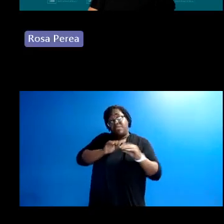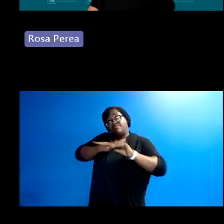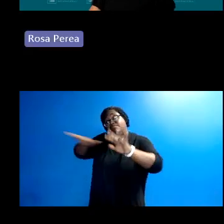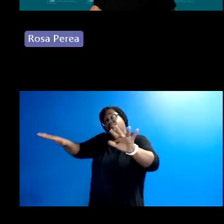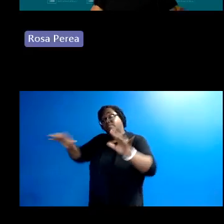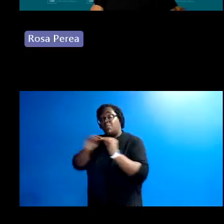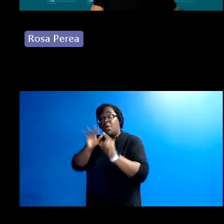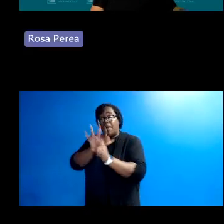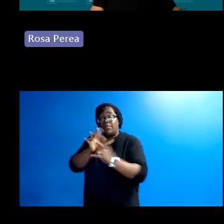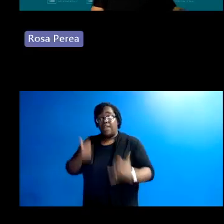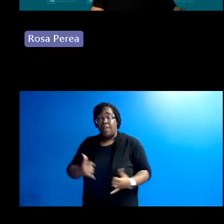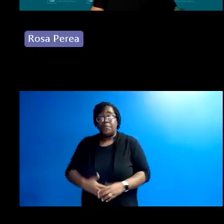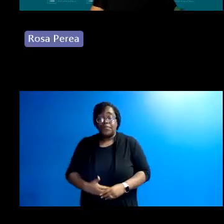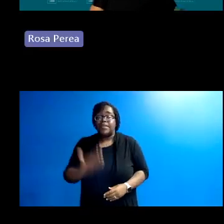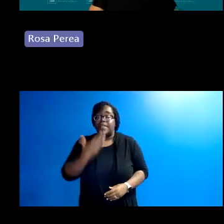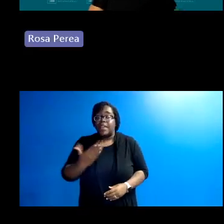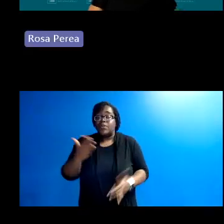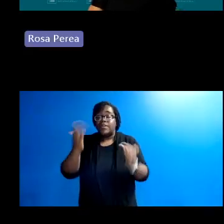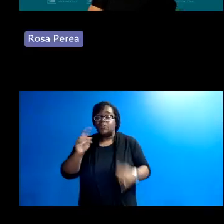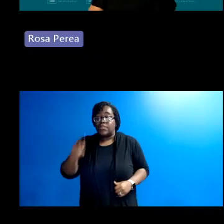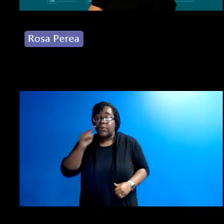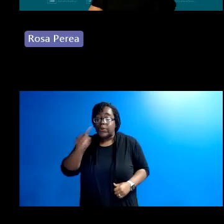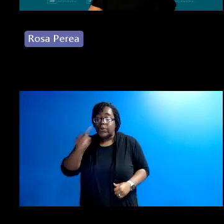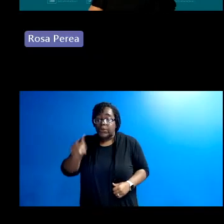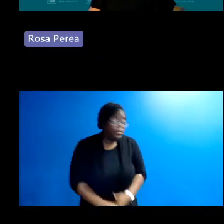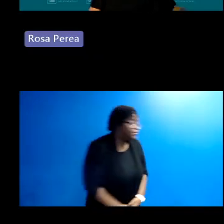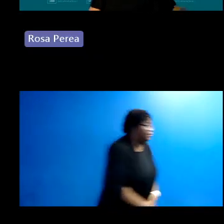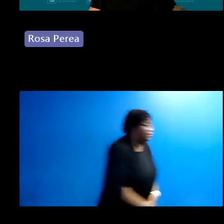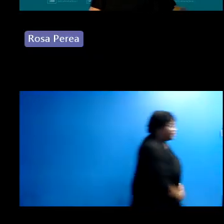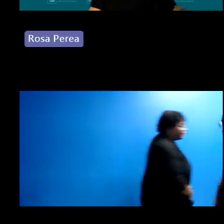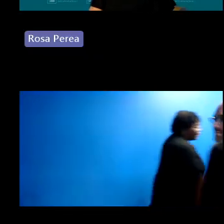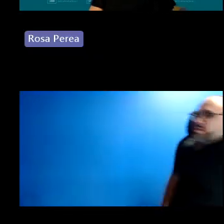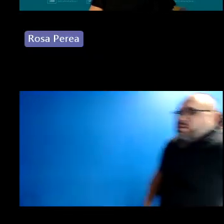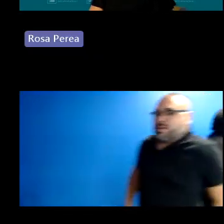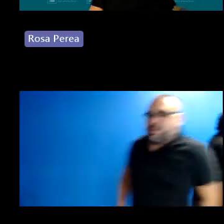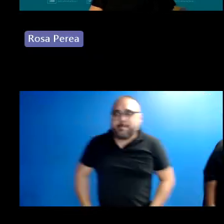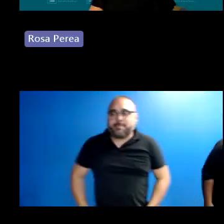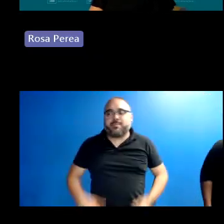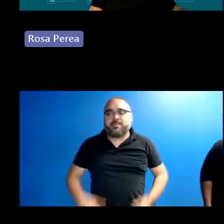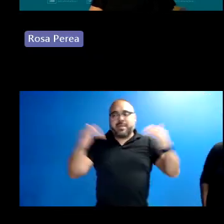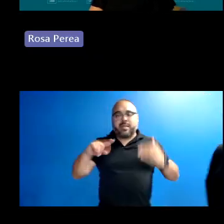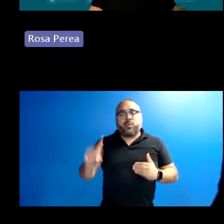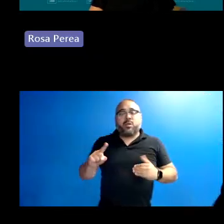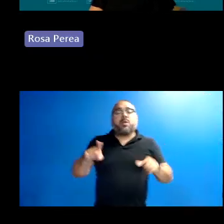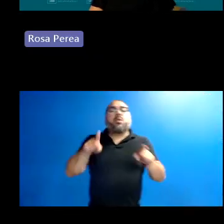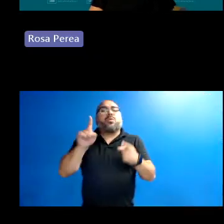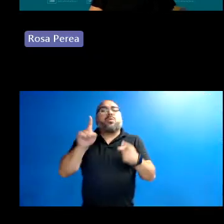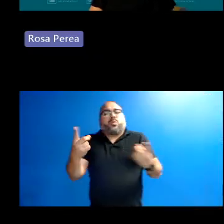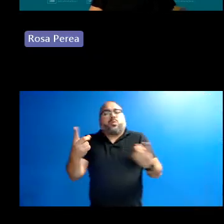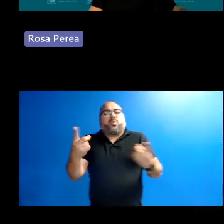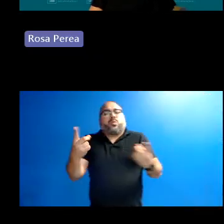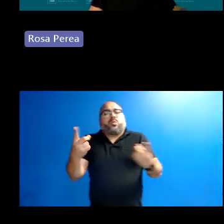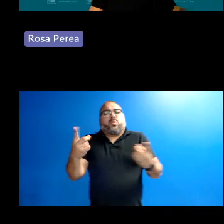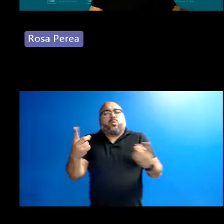Thank you, Ted. And the next question is also for you. What is required to end or significantly reduce PSPS events? As